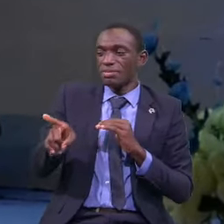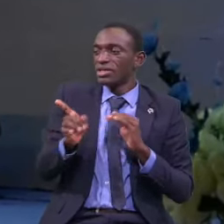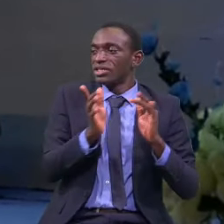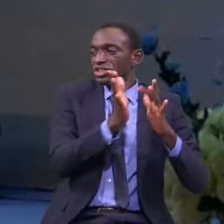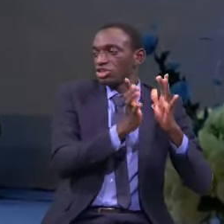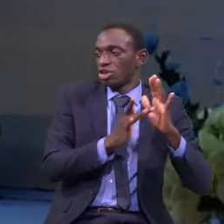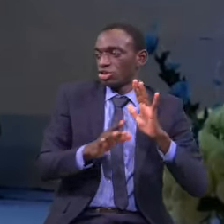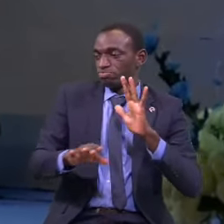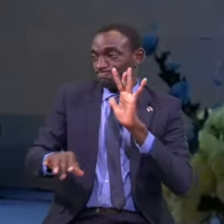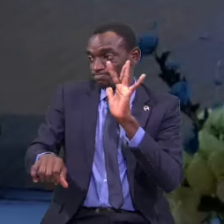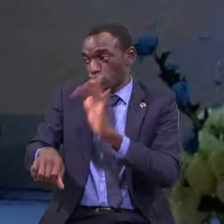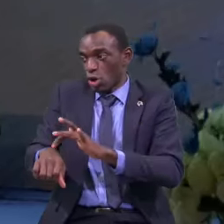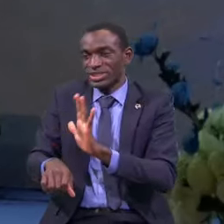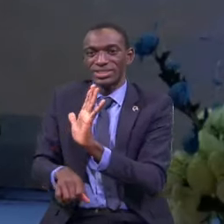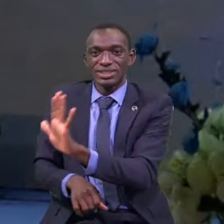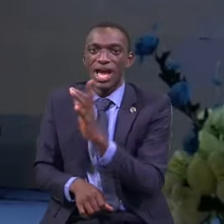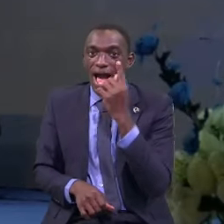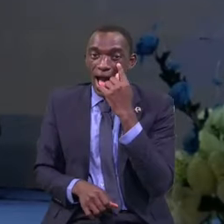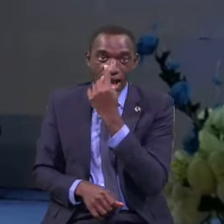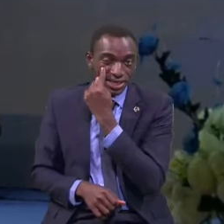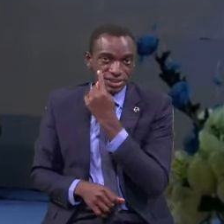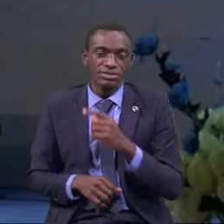their eyes.